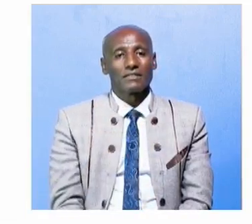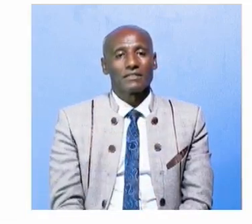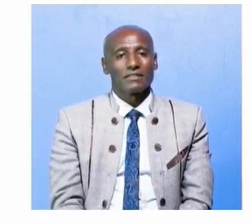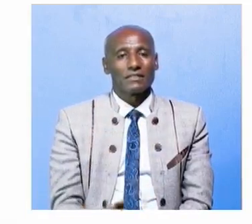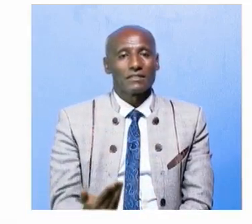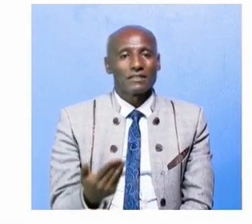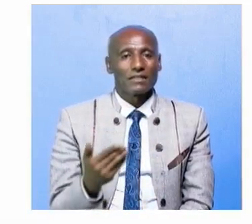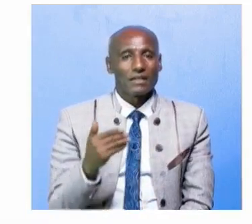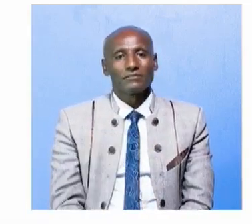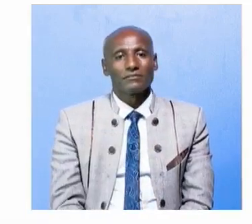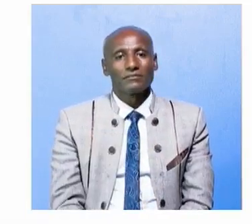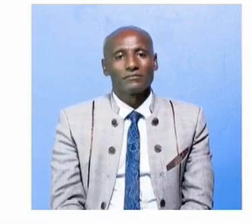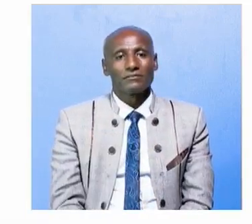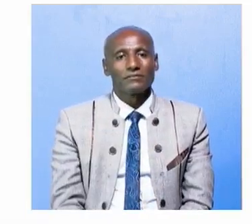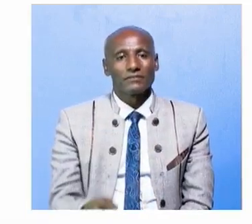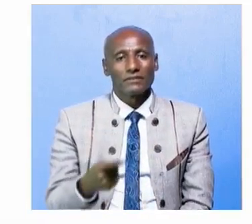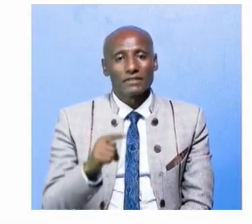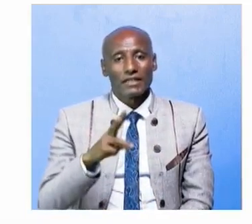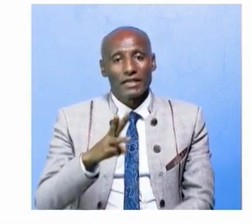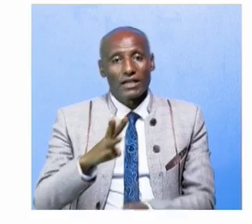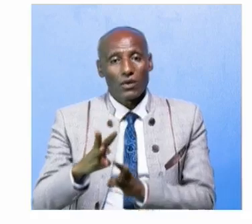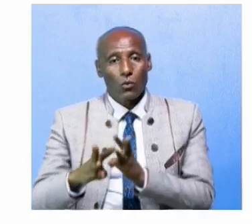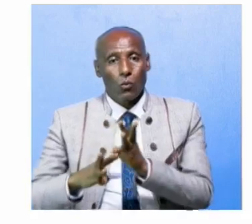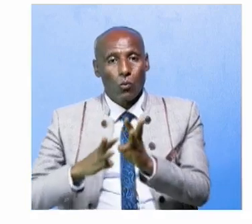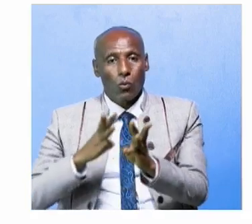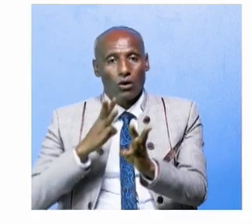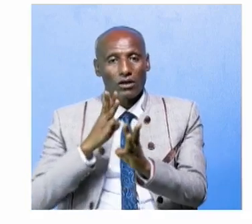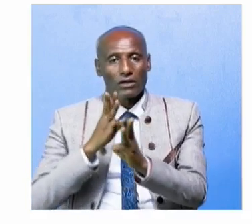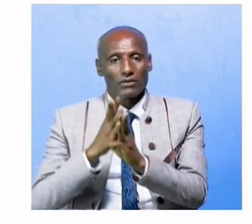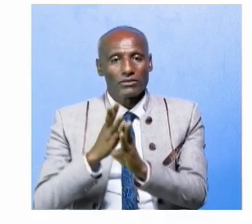understand the world.